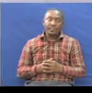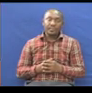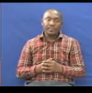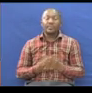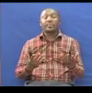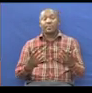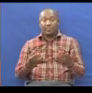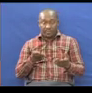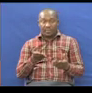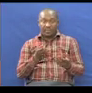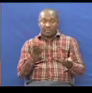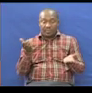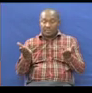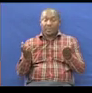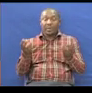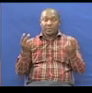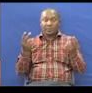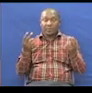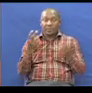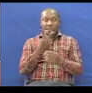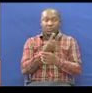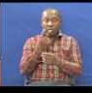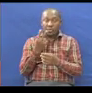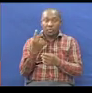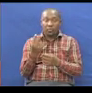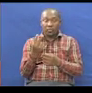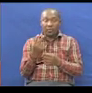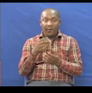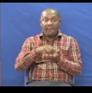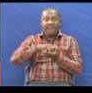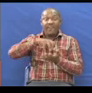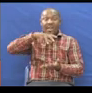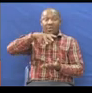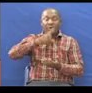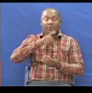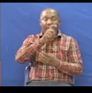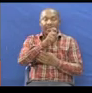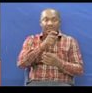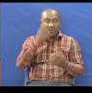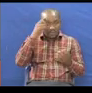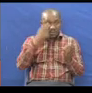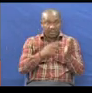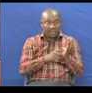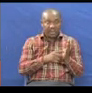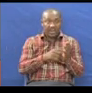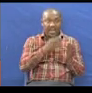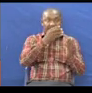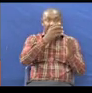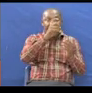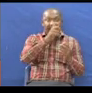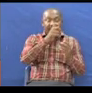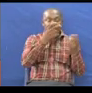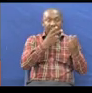Those are the two values of x. Therefore, x is equal to a half,